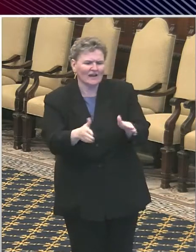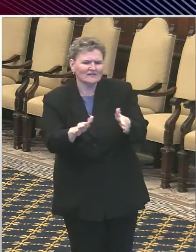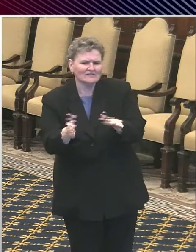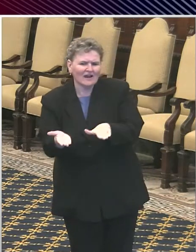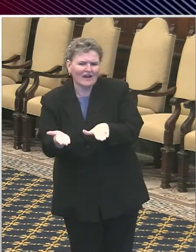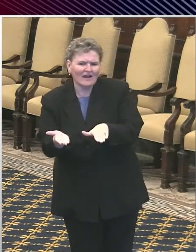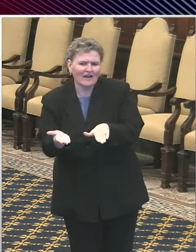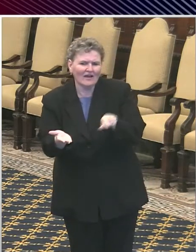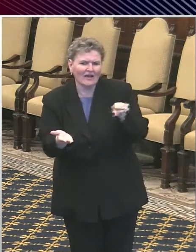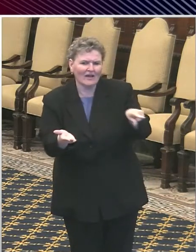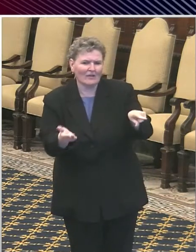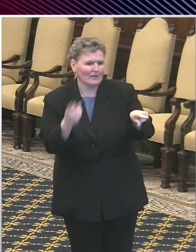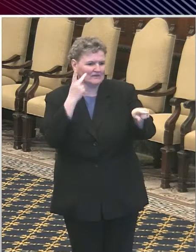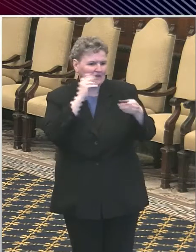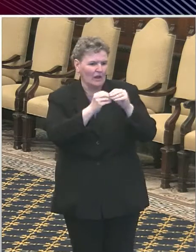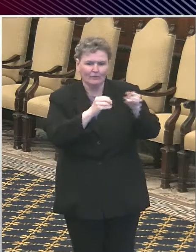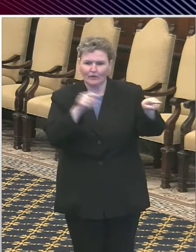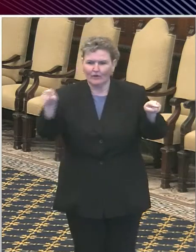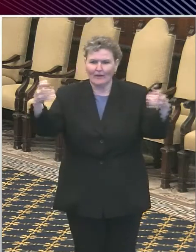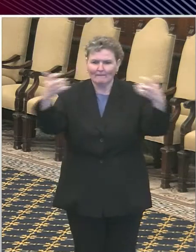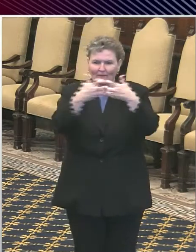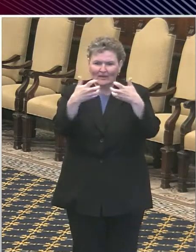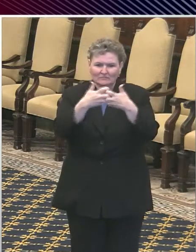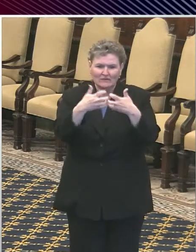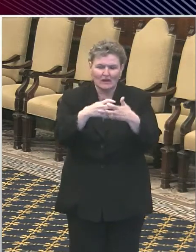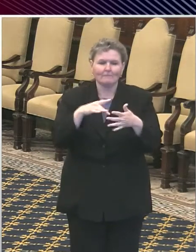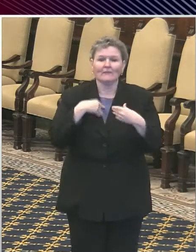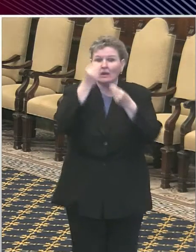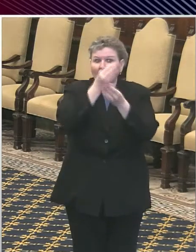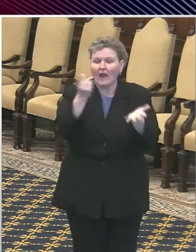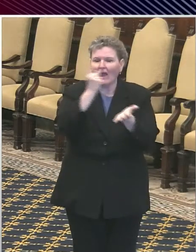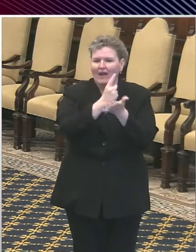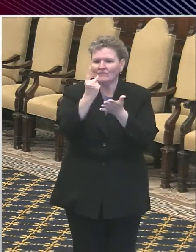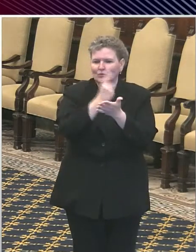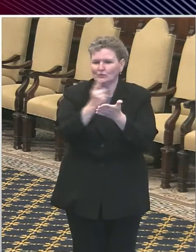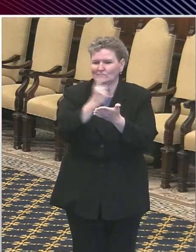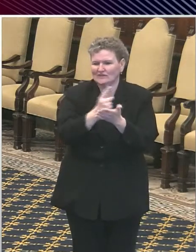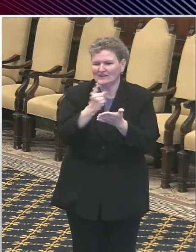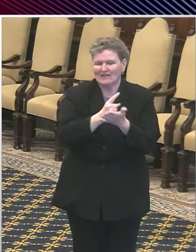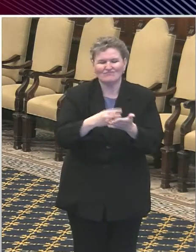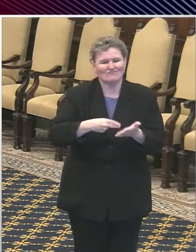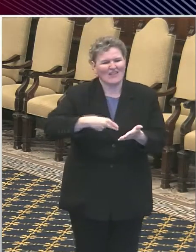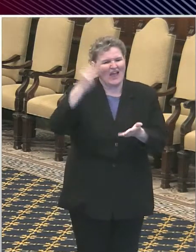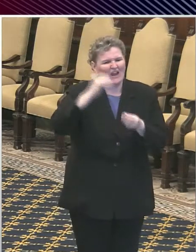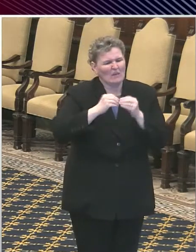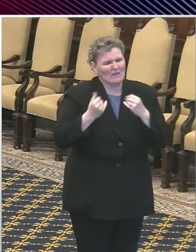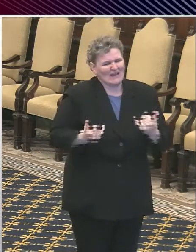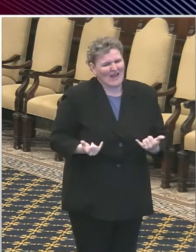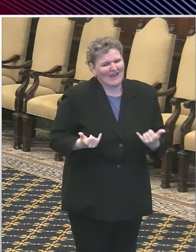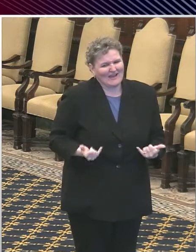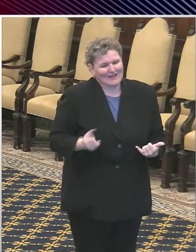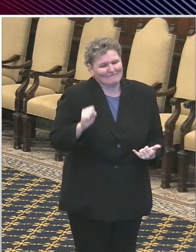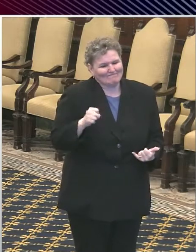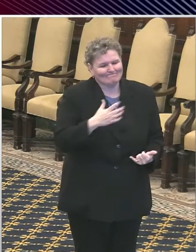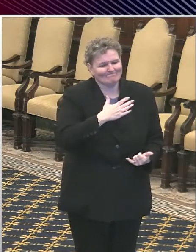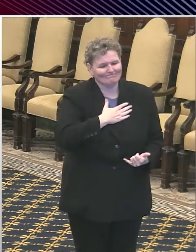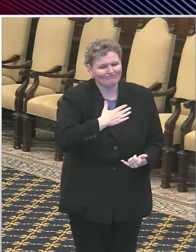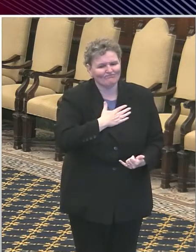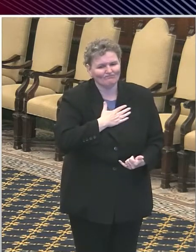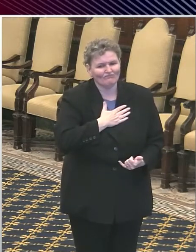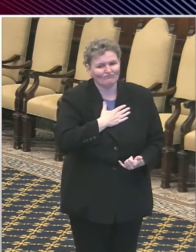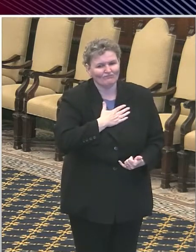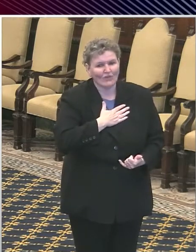18,779. The trend in the number of new cases is clearly in the downward direction. That's a good thing. We're also continuing to see progress in our outbreaks in congregate